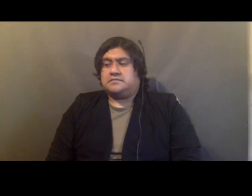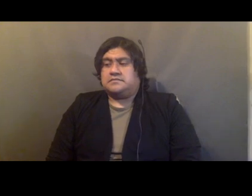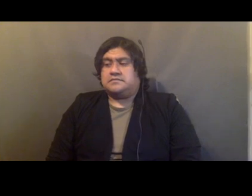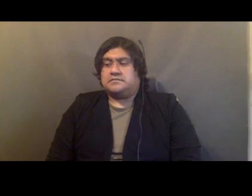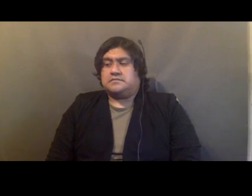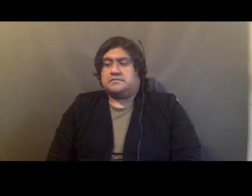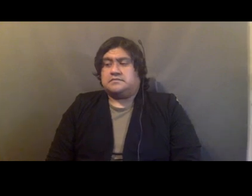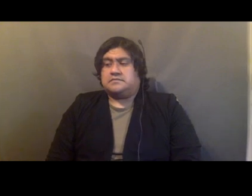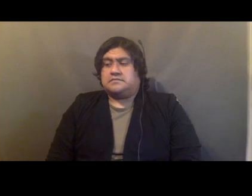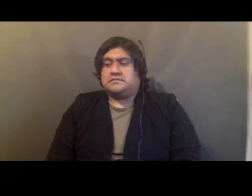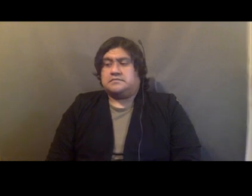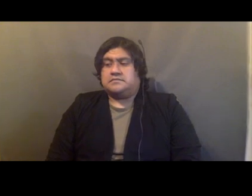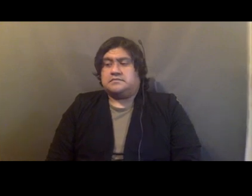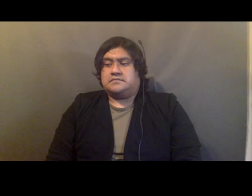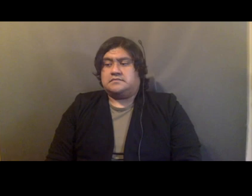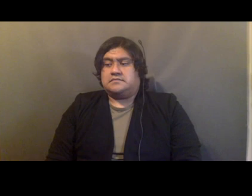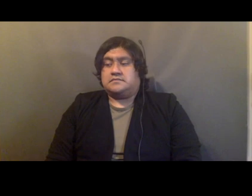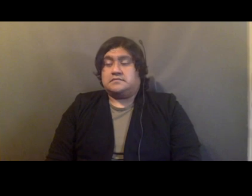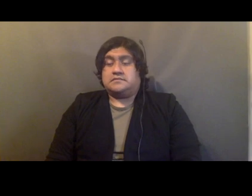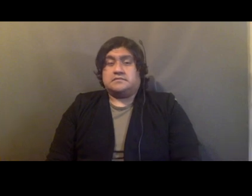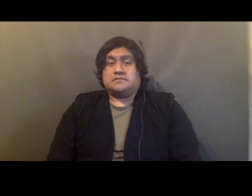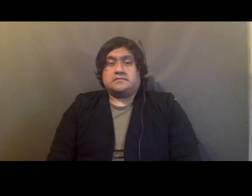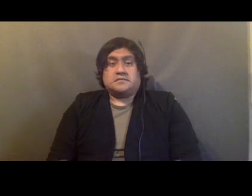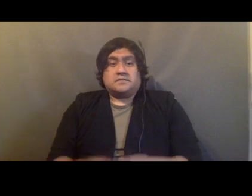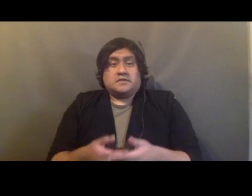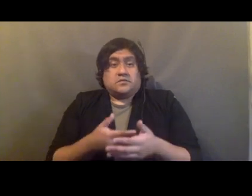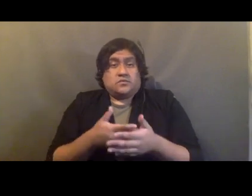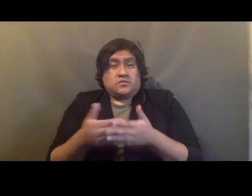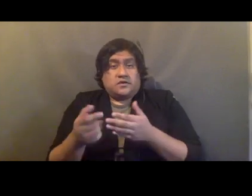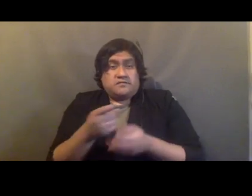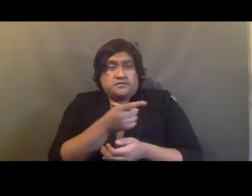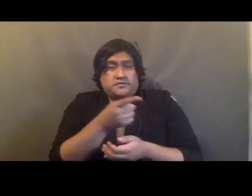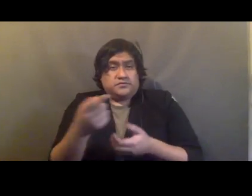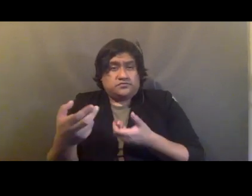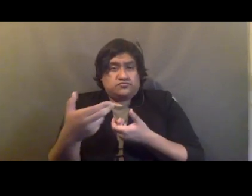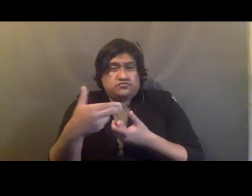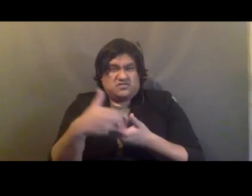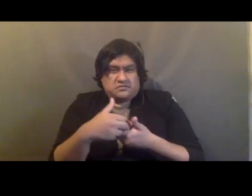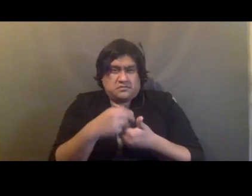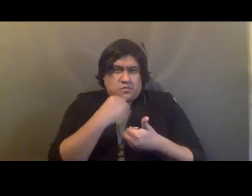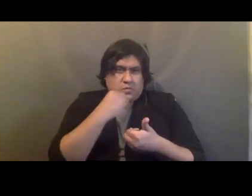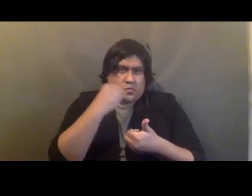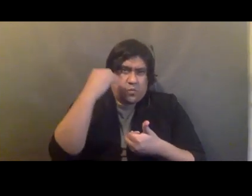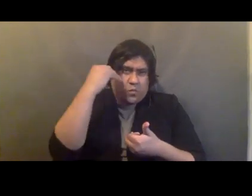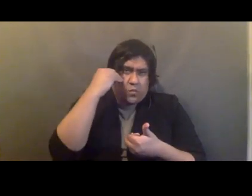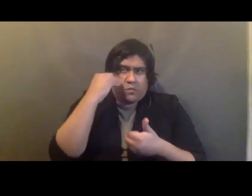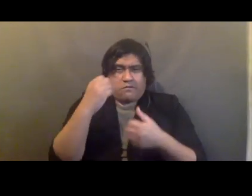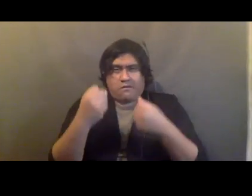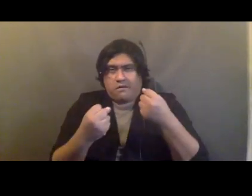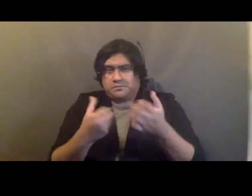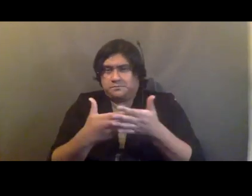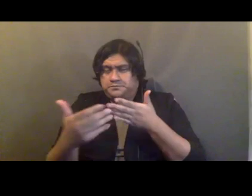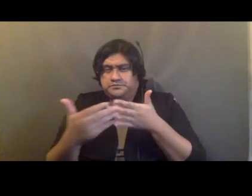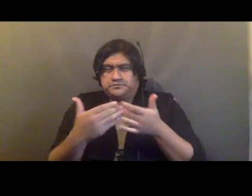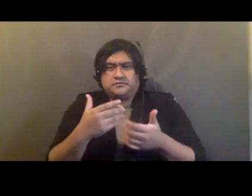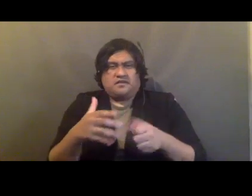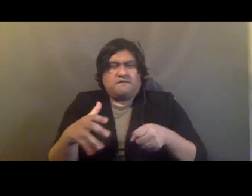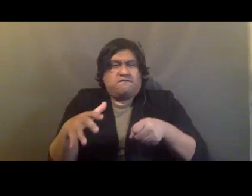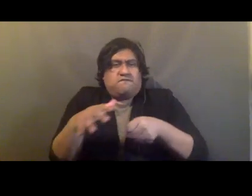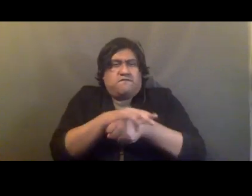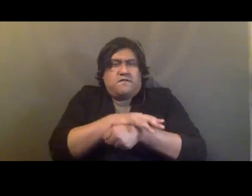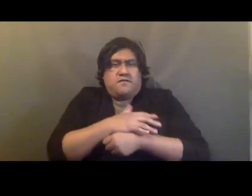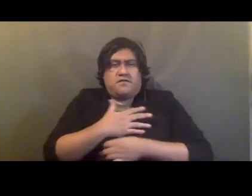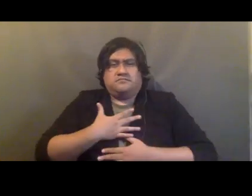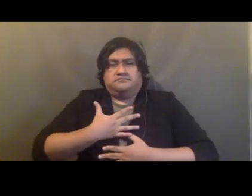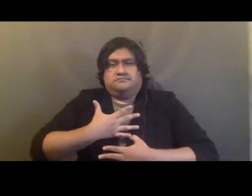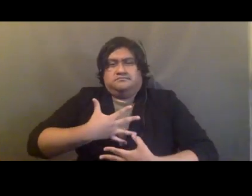From wherever you're joining us, take one more full cycle of breath, a full inhale